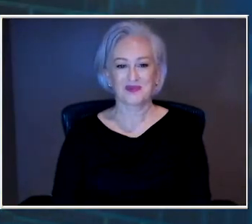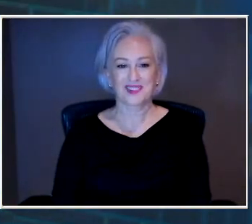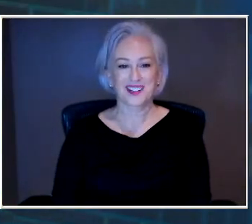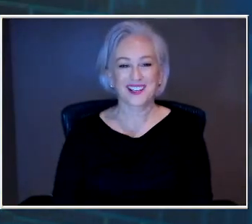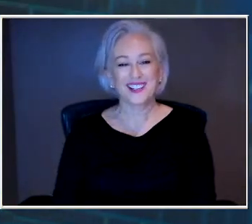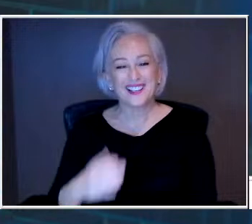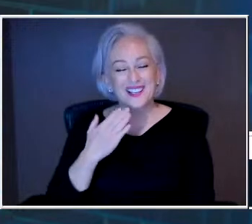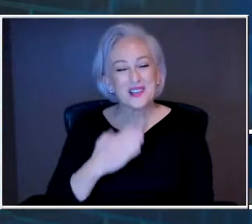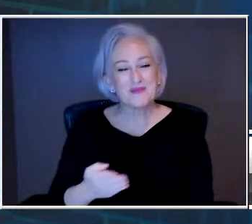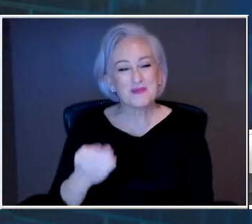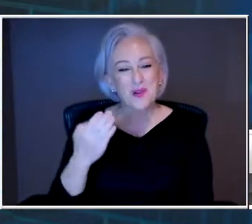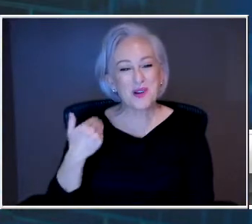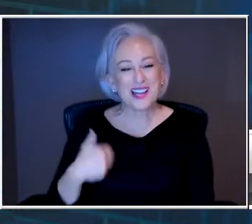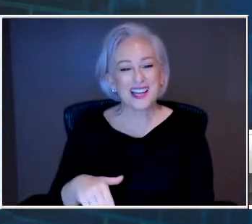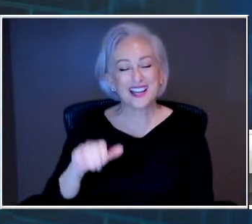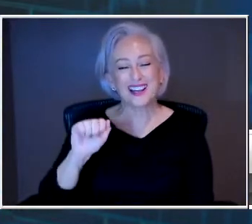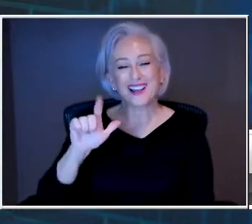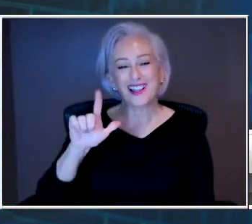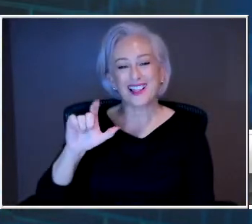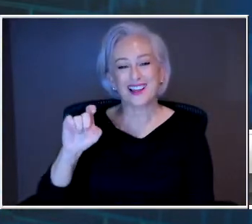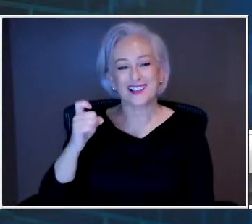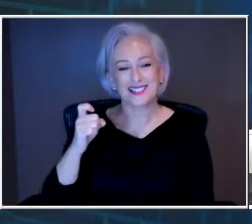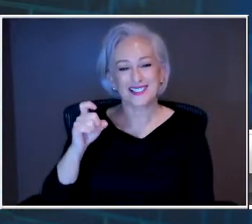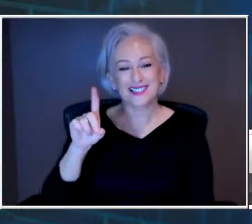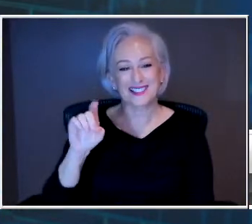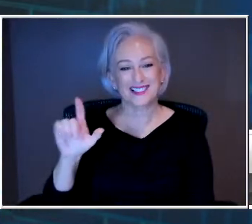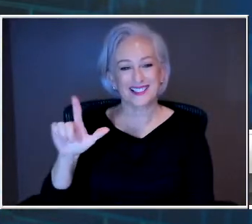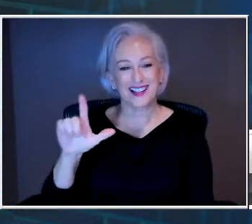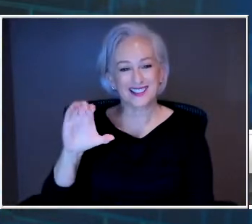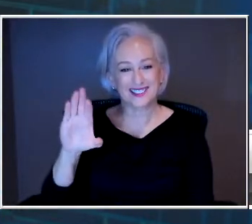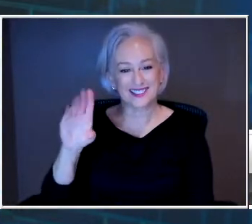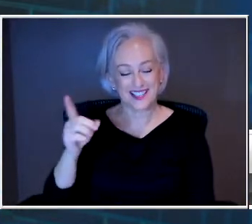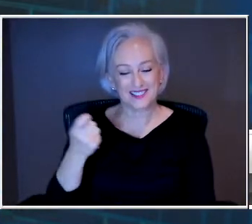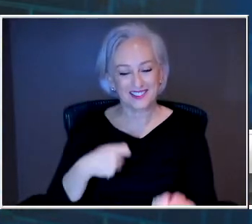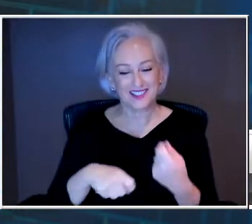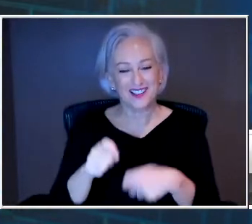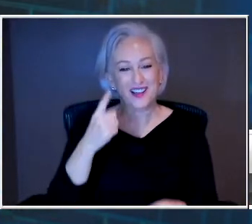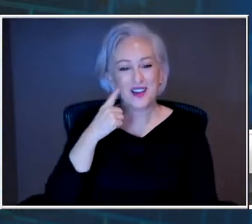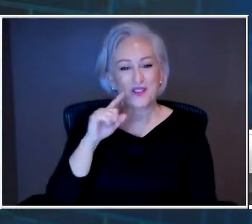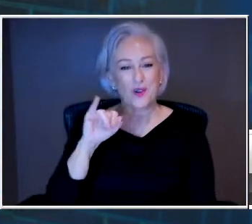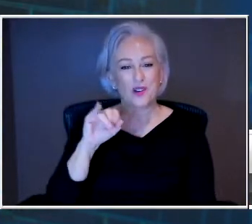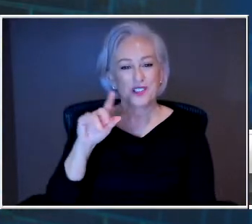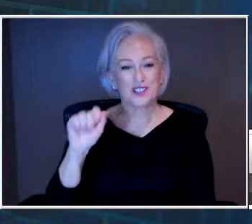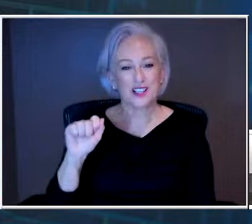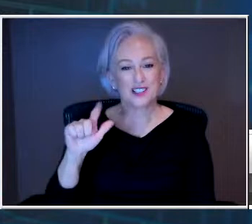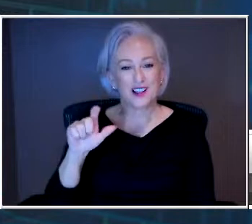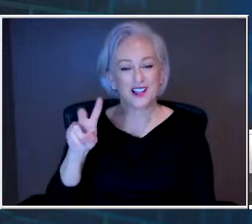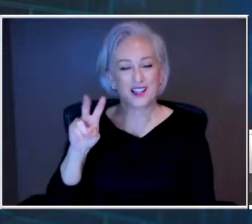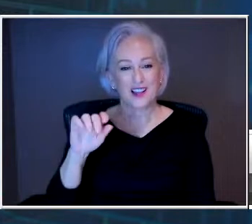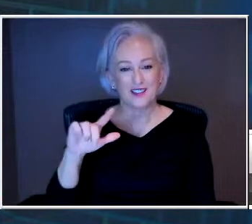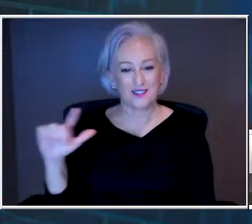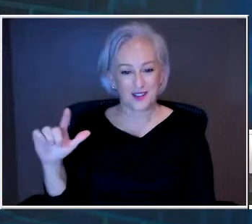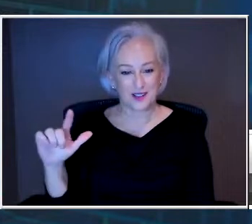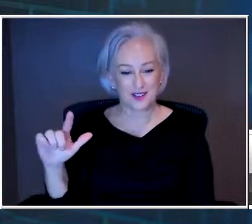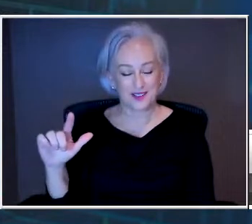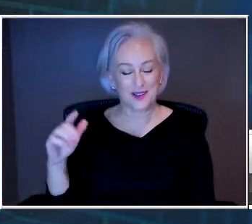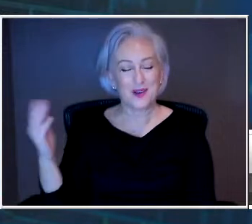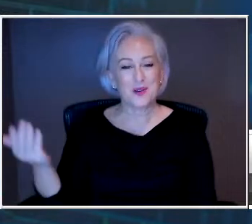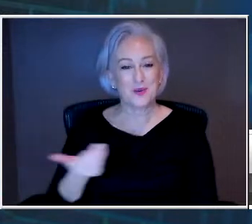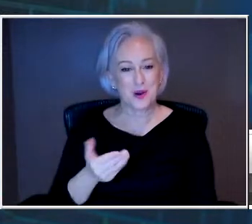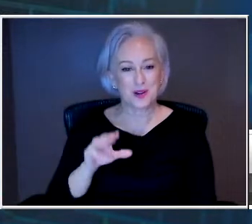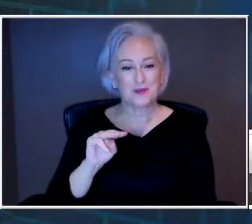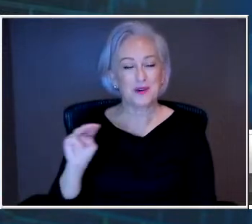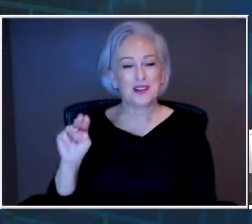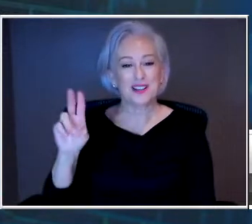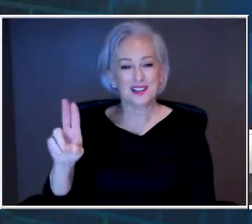Good morning, I'm Alexis Del Cid in for Jessica Lovell. Welcome to the Morning Medical Update. These days, with early detection and improved